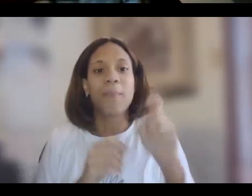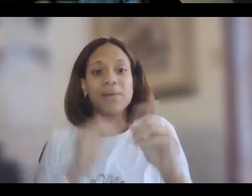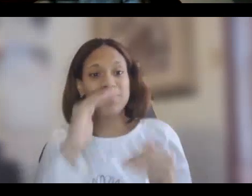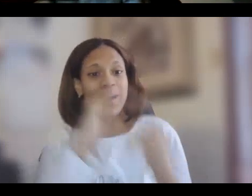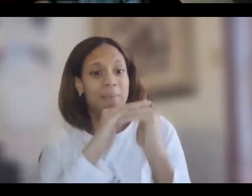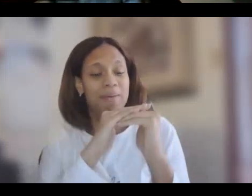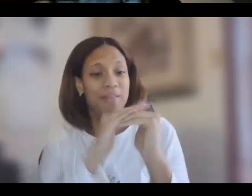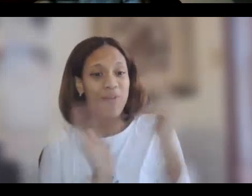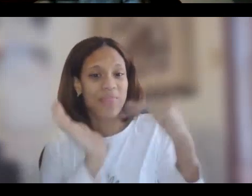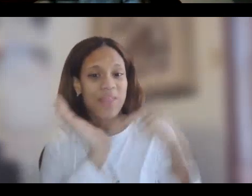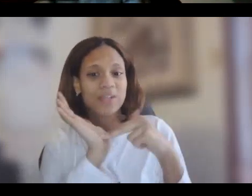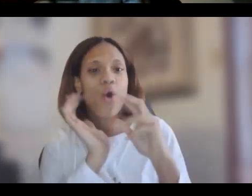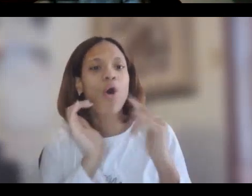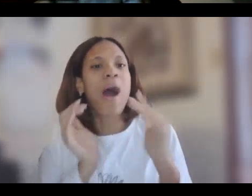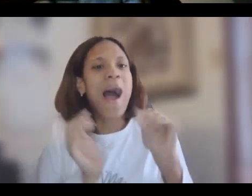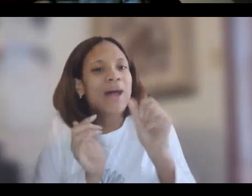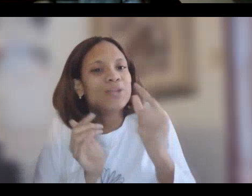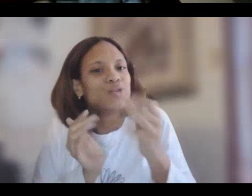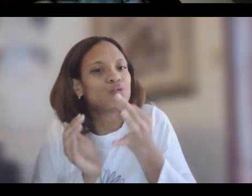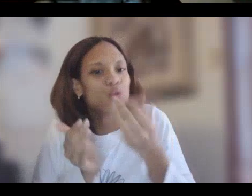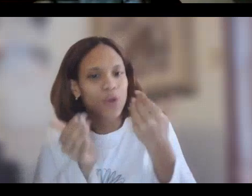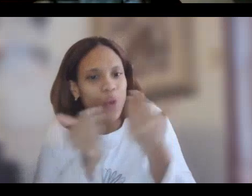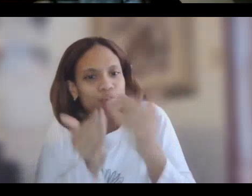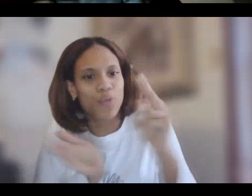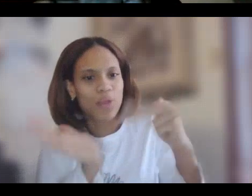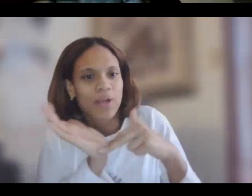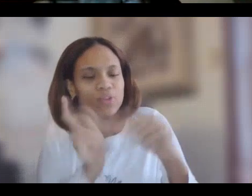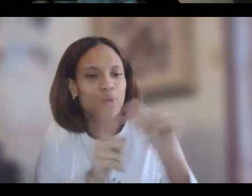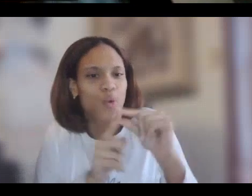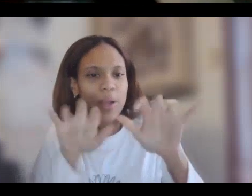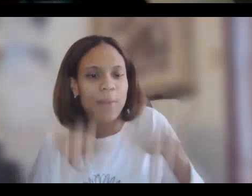Okay, and then I have one more. Okay.